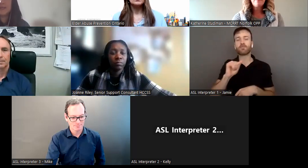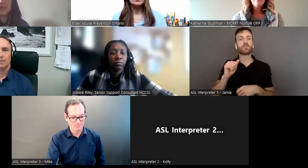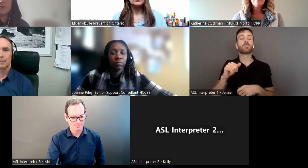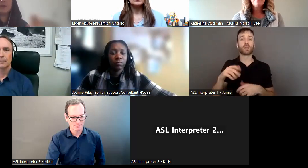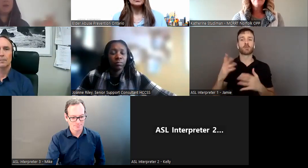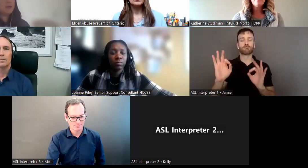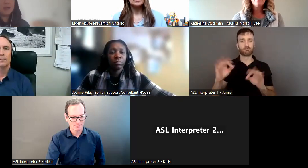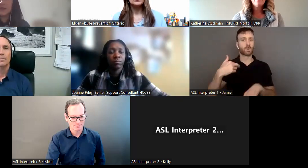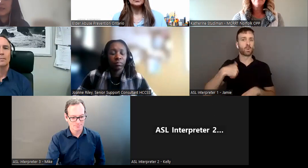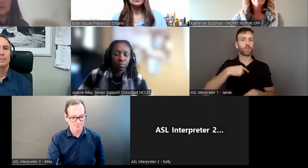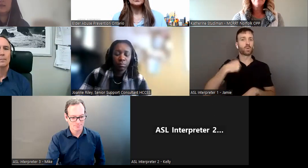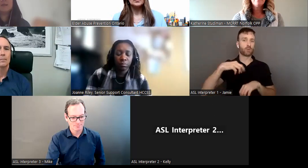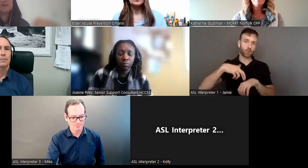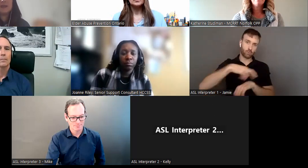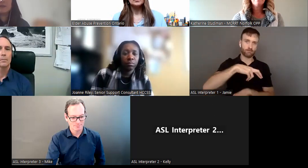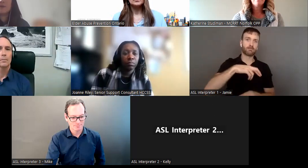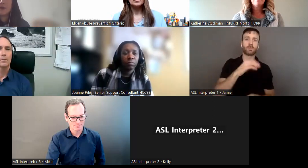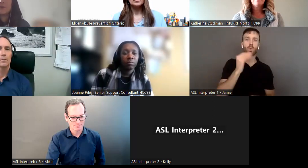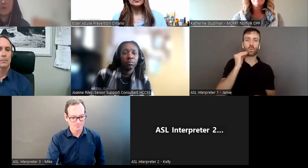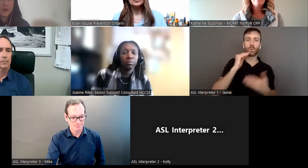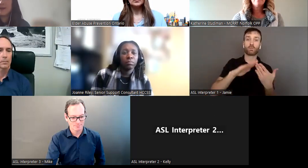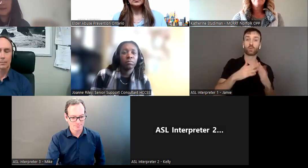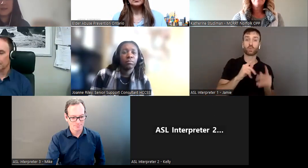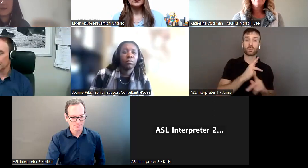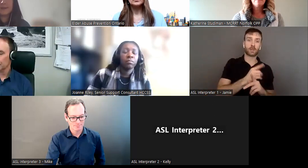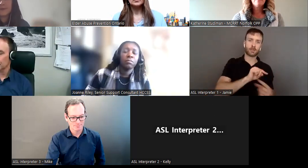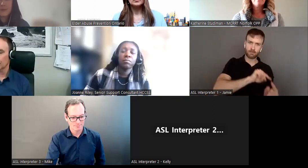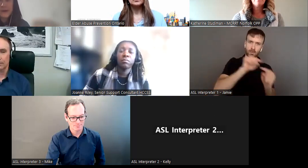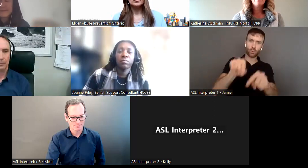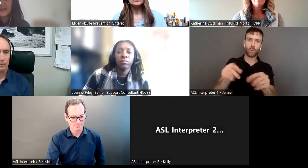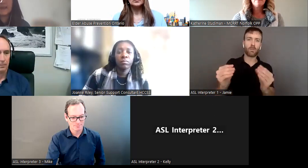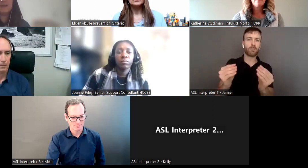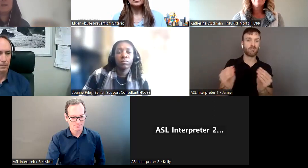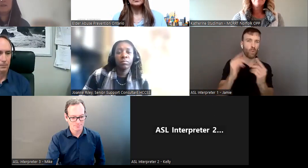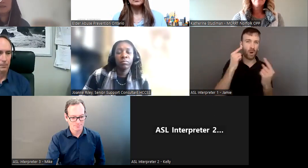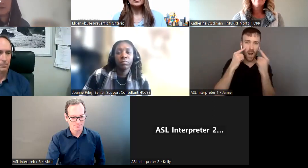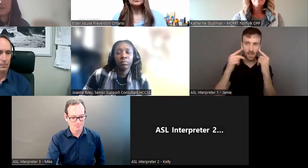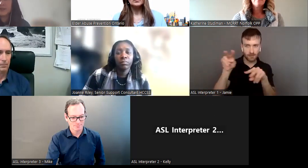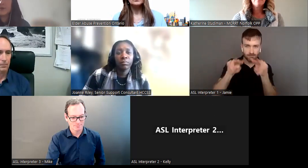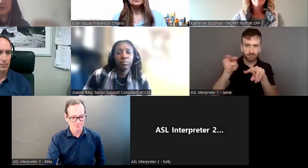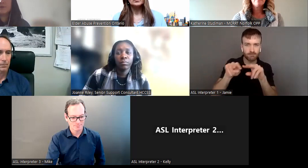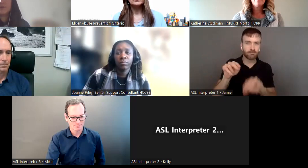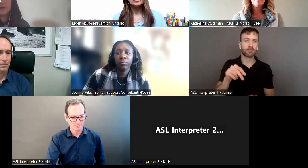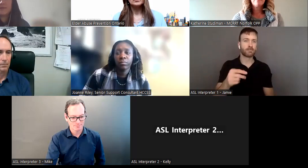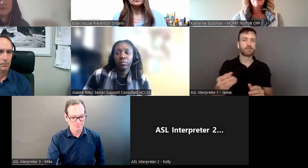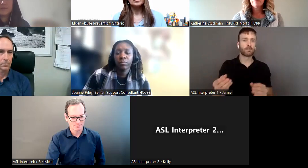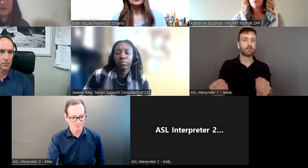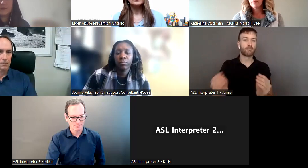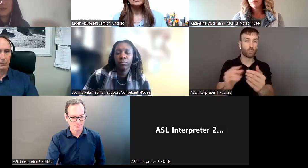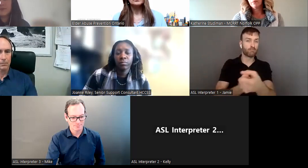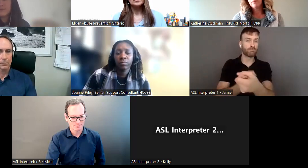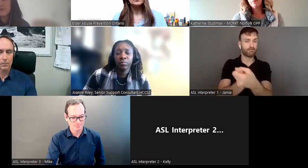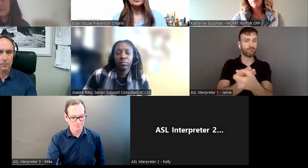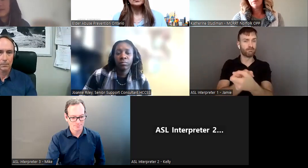we try to get home and community care in so that there are more eyes in, kind of like what Brad was saying, just that more support. We want